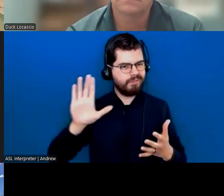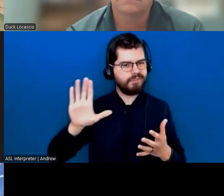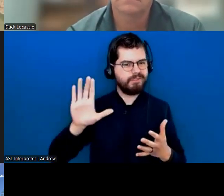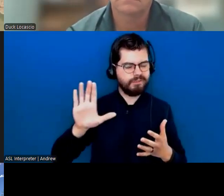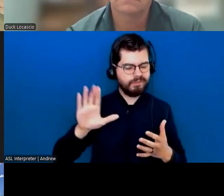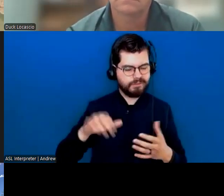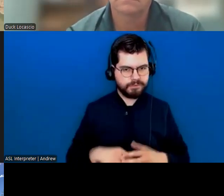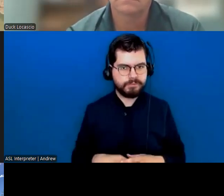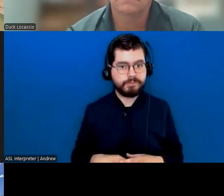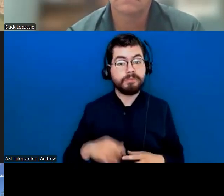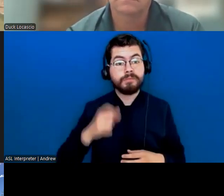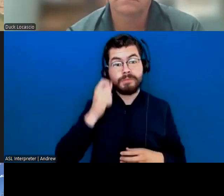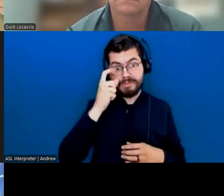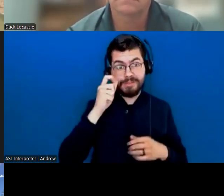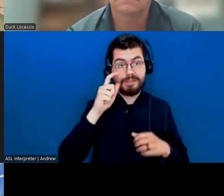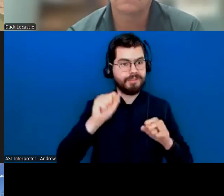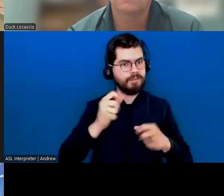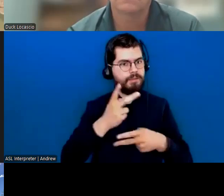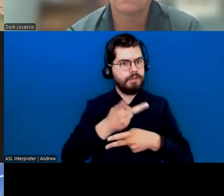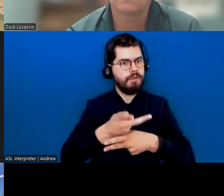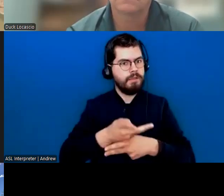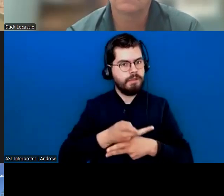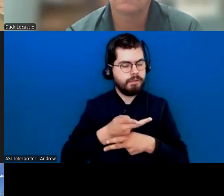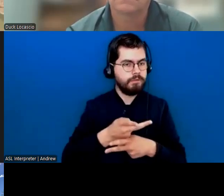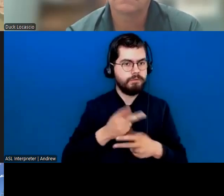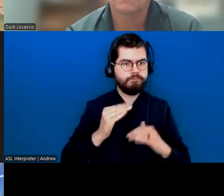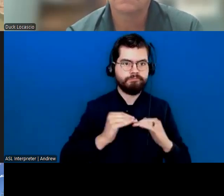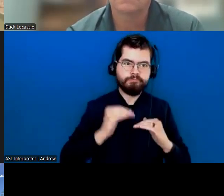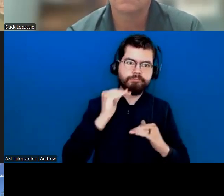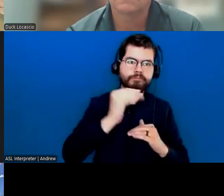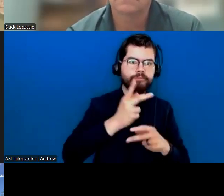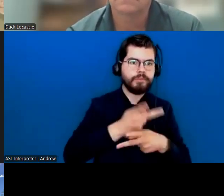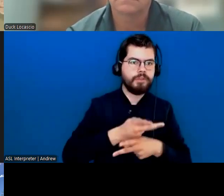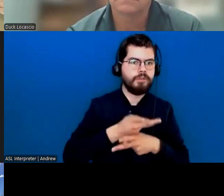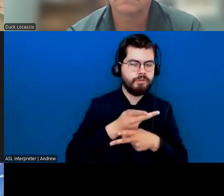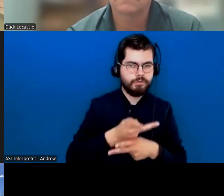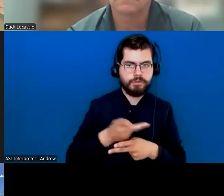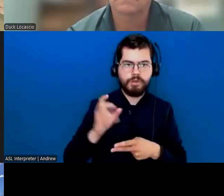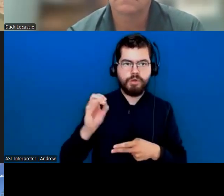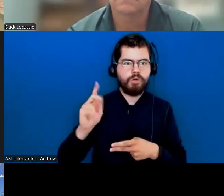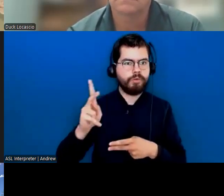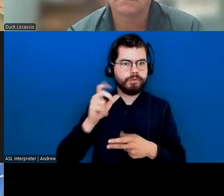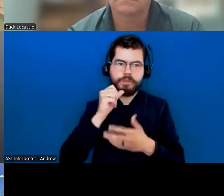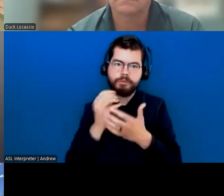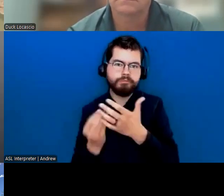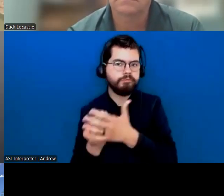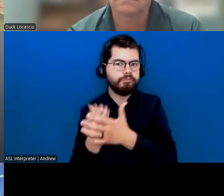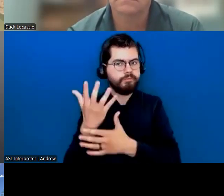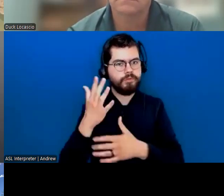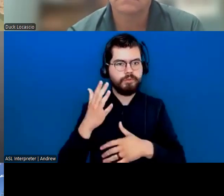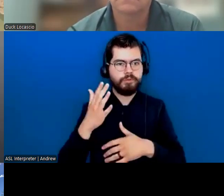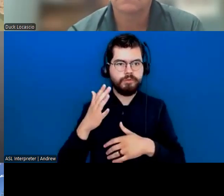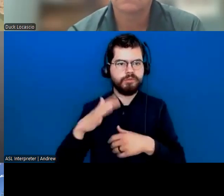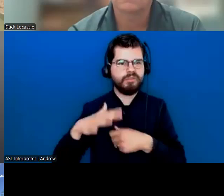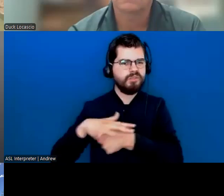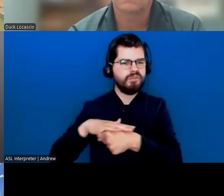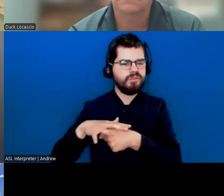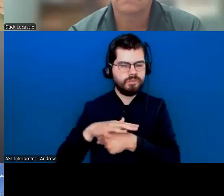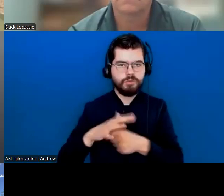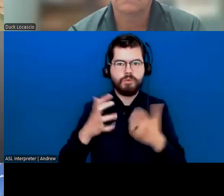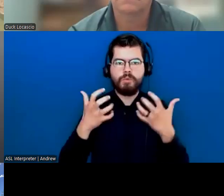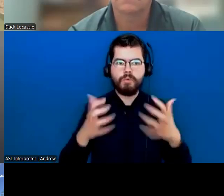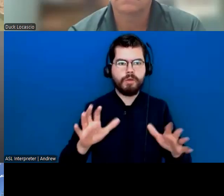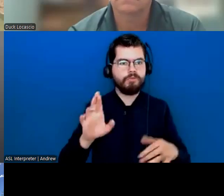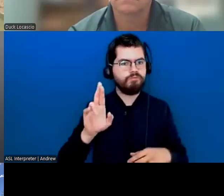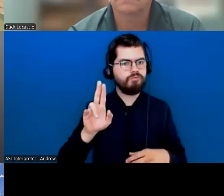that you prevent yourself from regenerating oak on sites. So you don't want to rut, you don't want to tear up. At the same